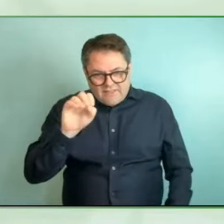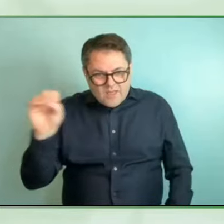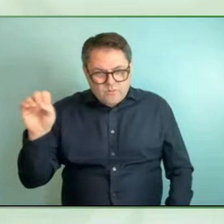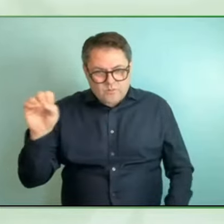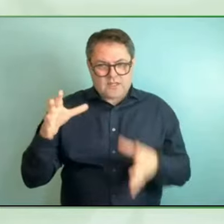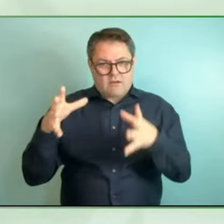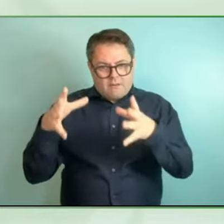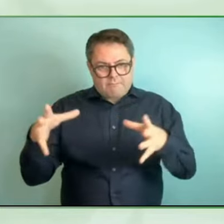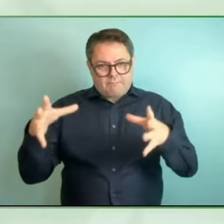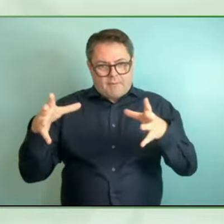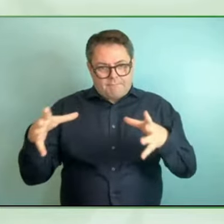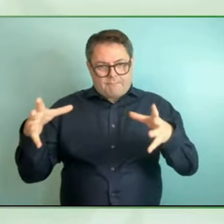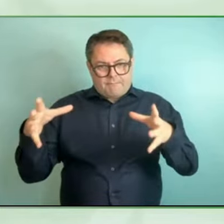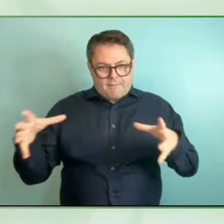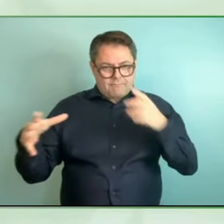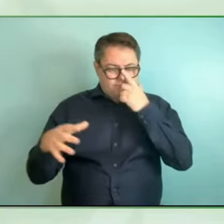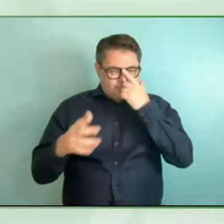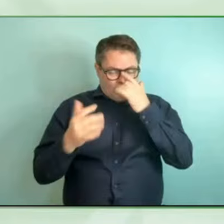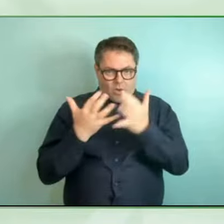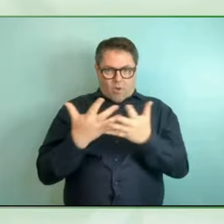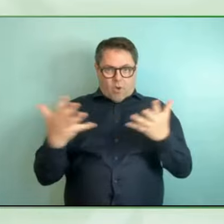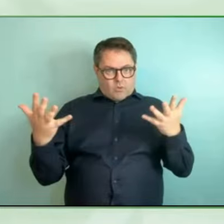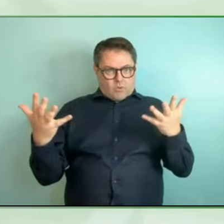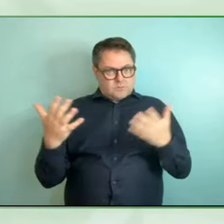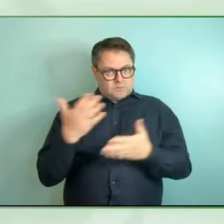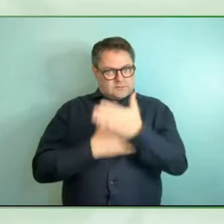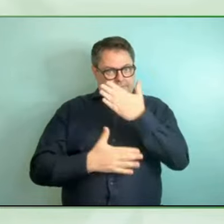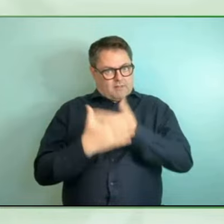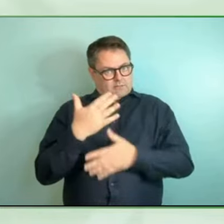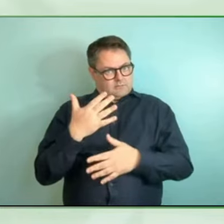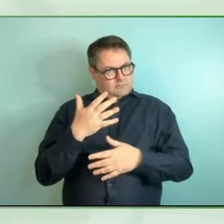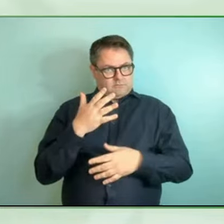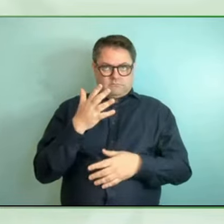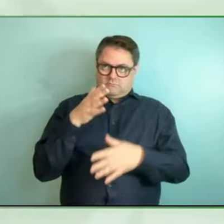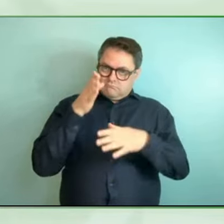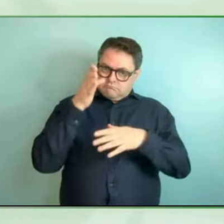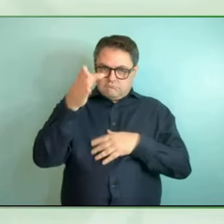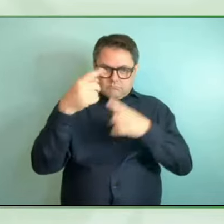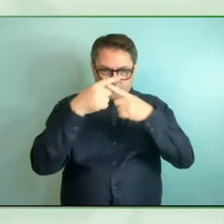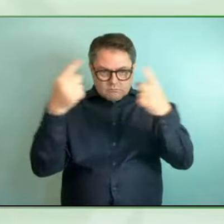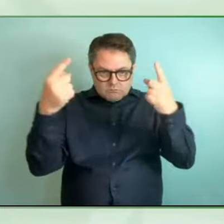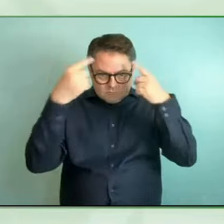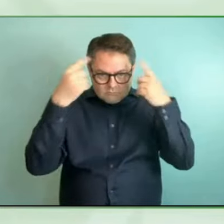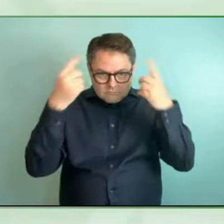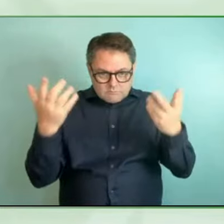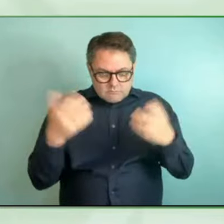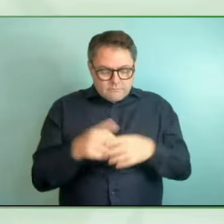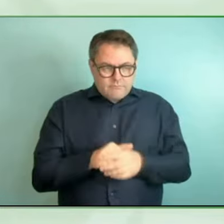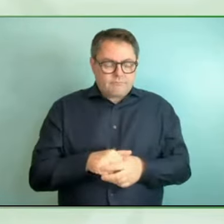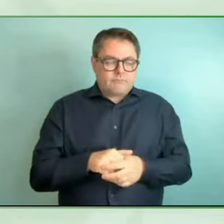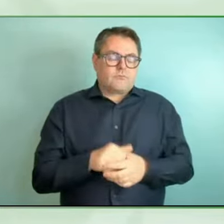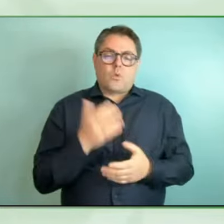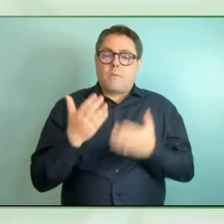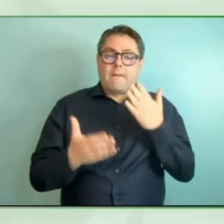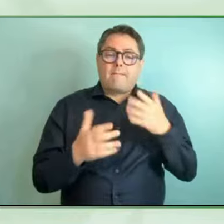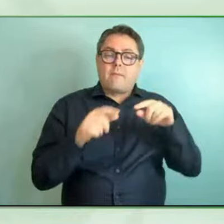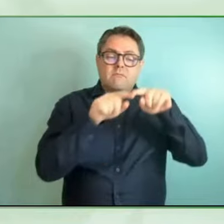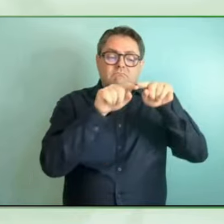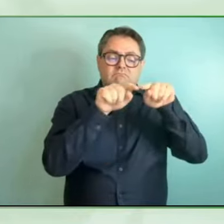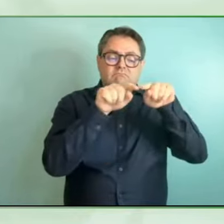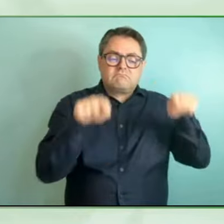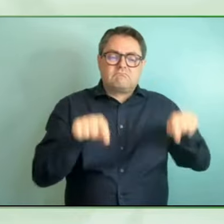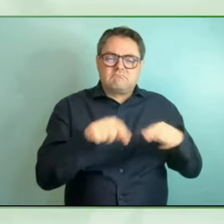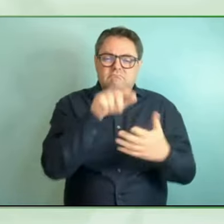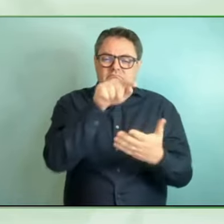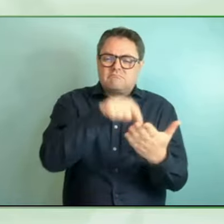We still have really a lot of students. So, for instance, when you have some documents which need